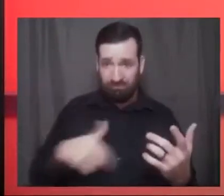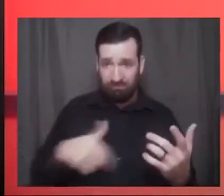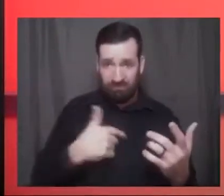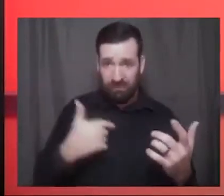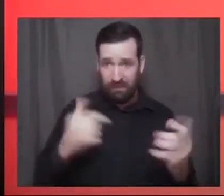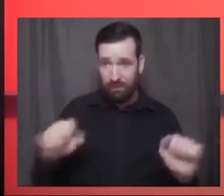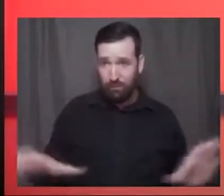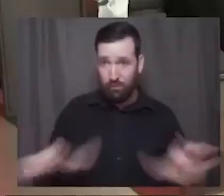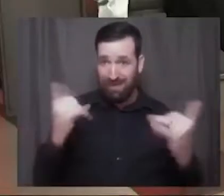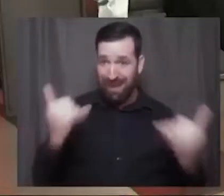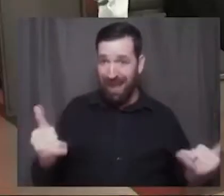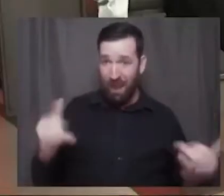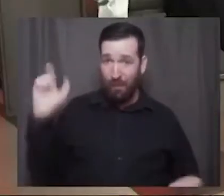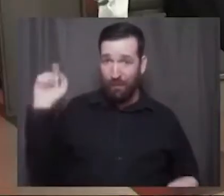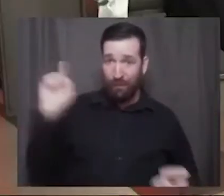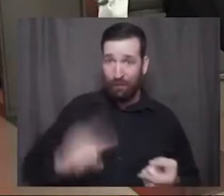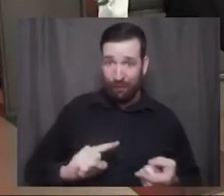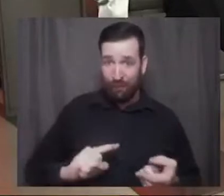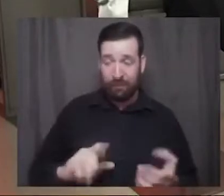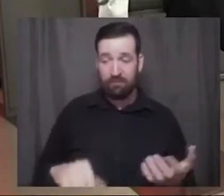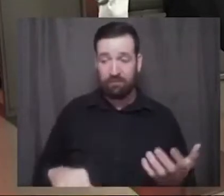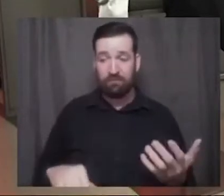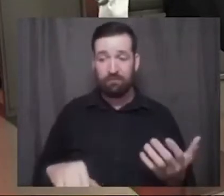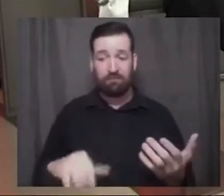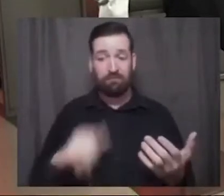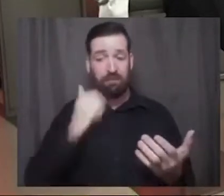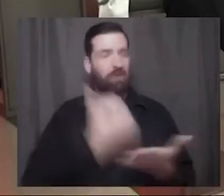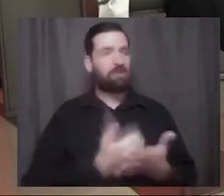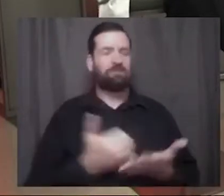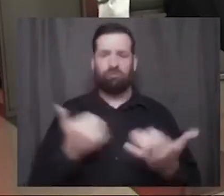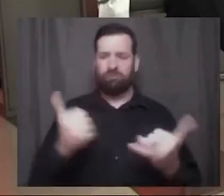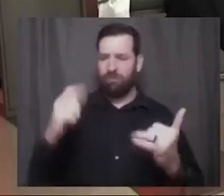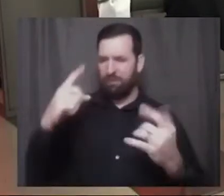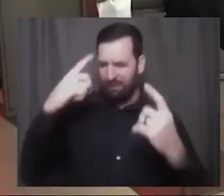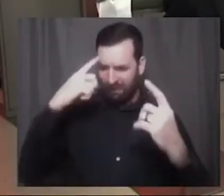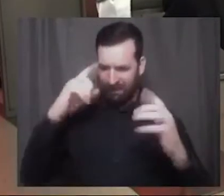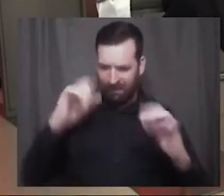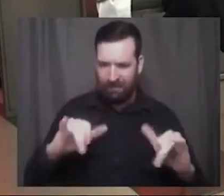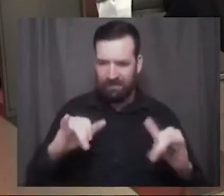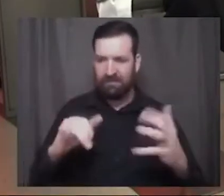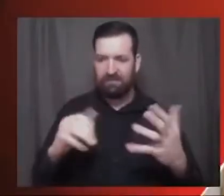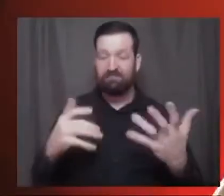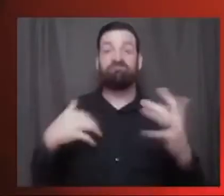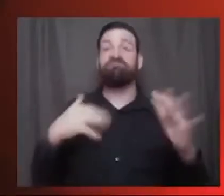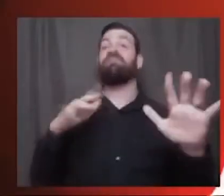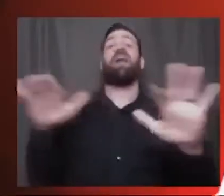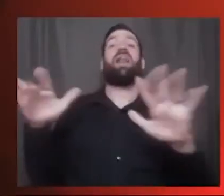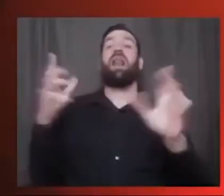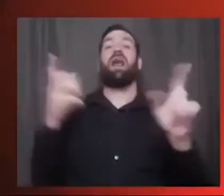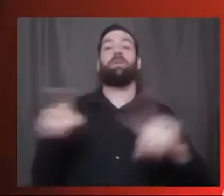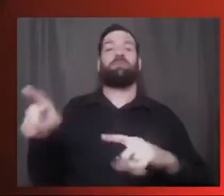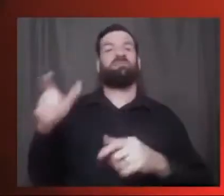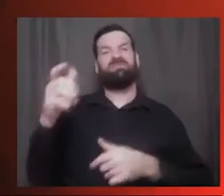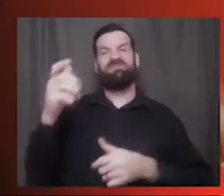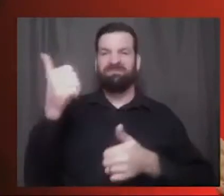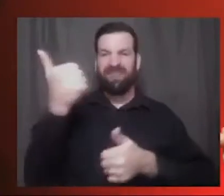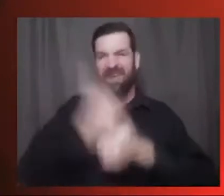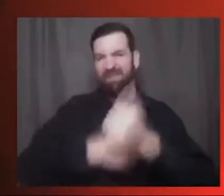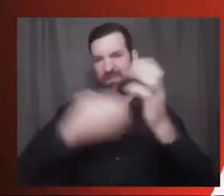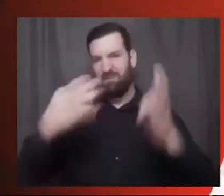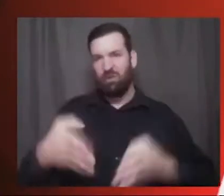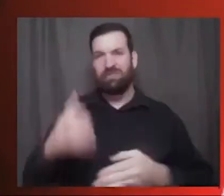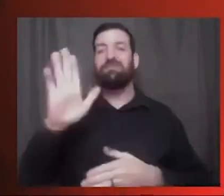minimize menopause? I'm trying to think of that. Or are we just, it's out there and it's happening? I mean, I think that each person's menopause is very different.